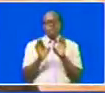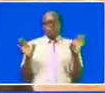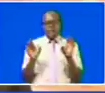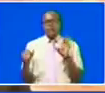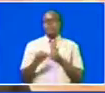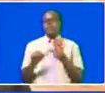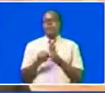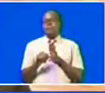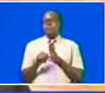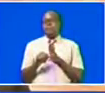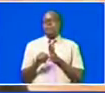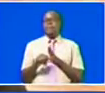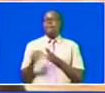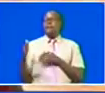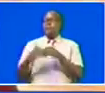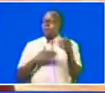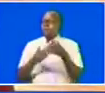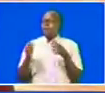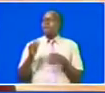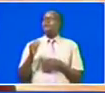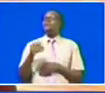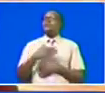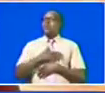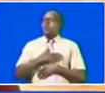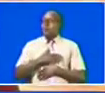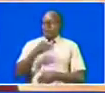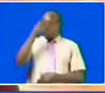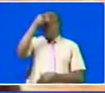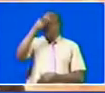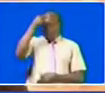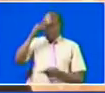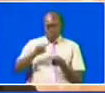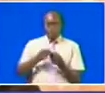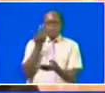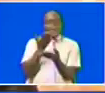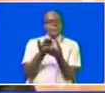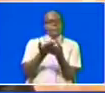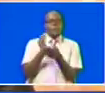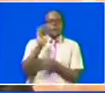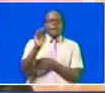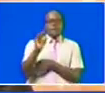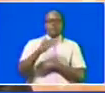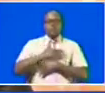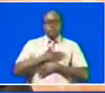kind of quest that Honorable Wetangula is on and the kind of appeal they are making to Honorable